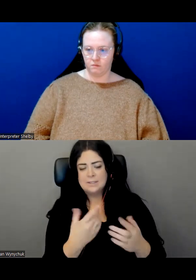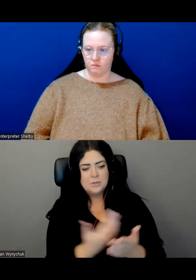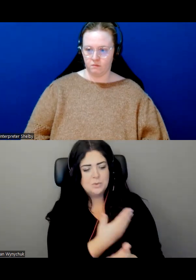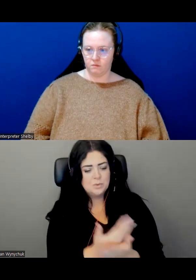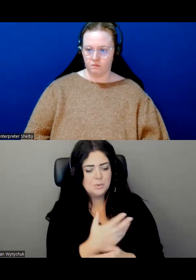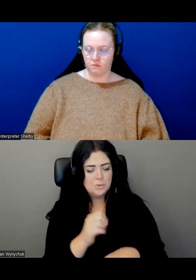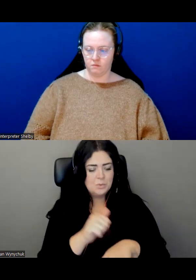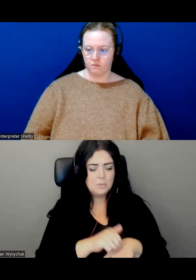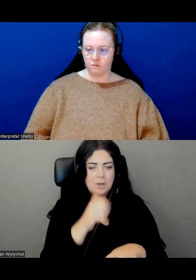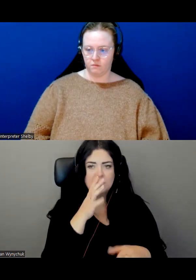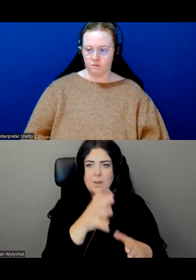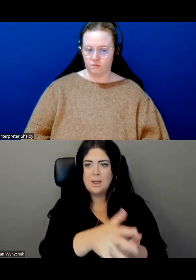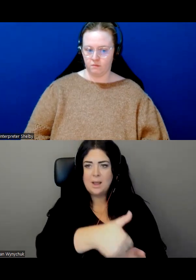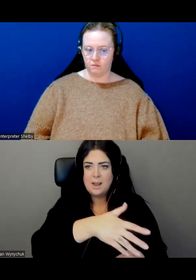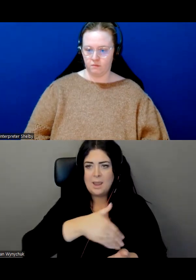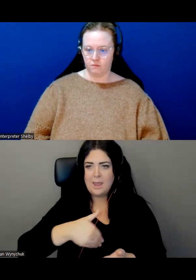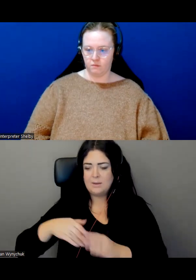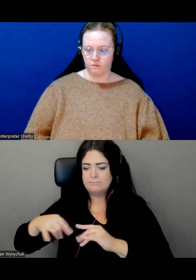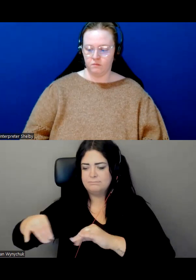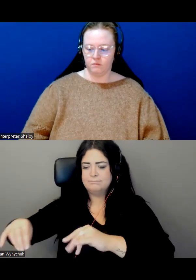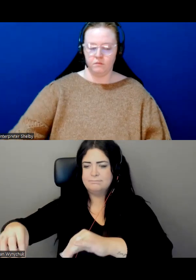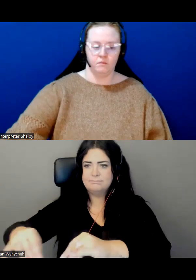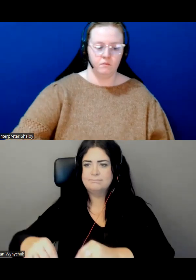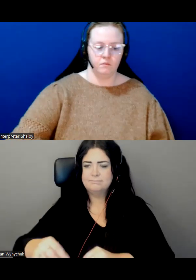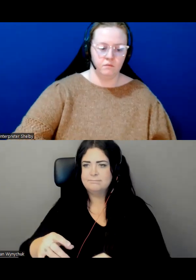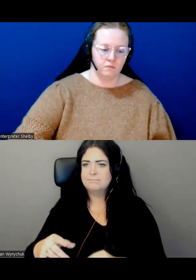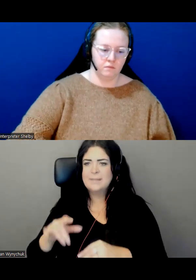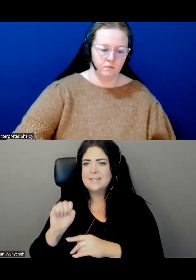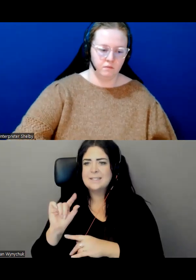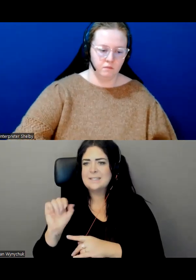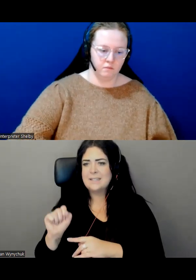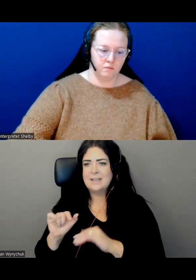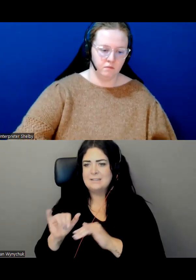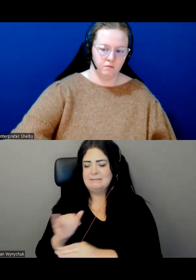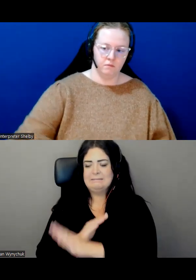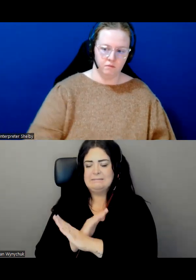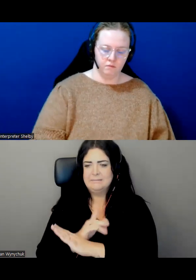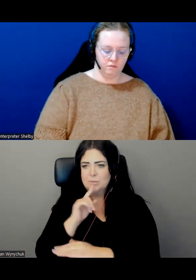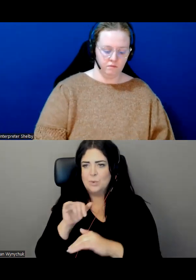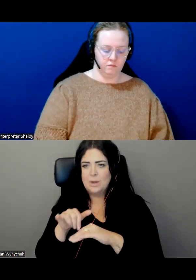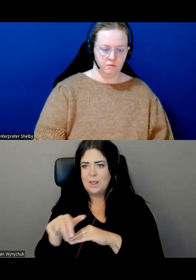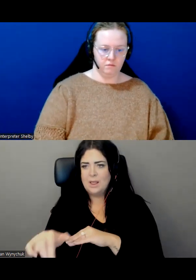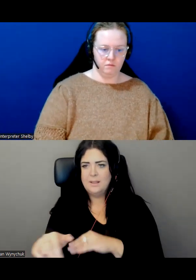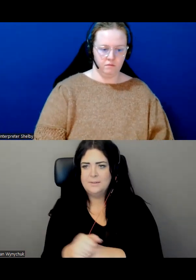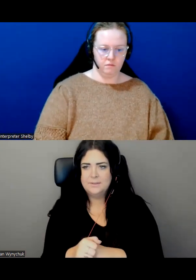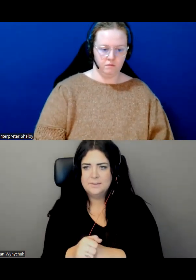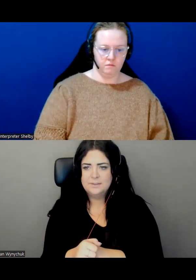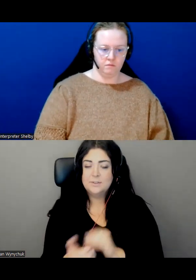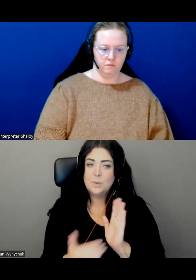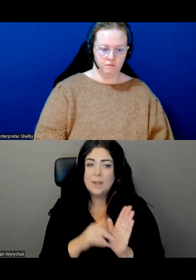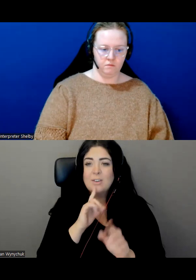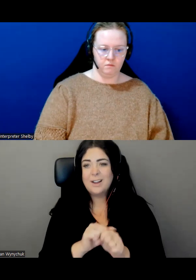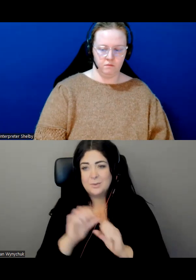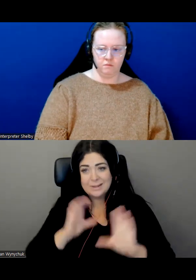fresh rocks from the beach, and then they'll line their whole gardens with it. So those are two really great methods that don't use pesticides that can help